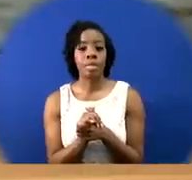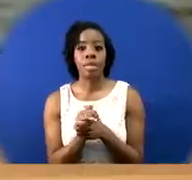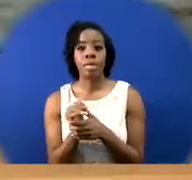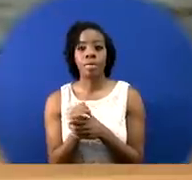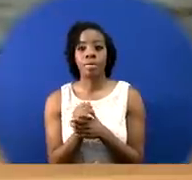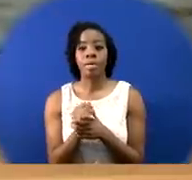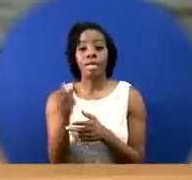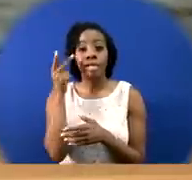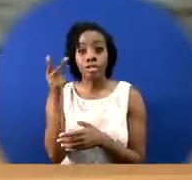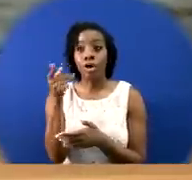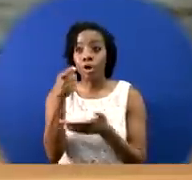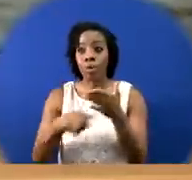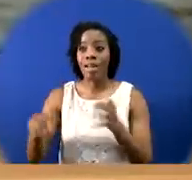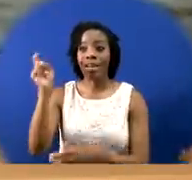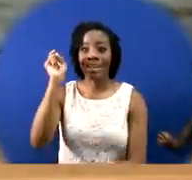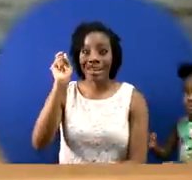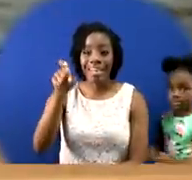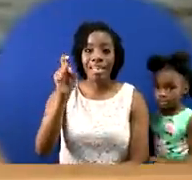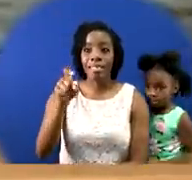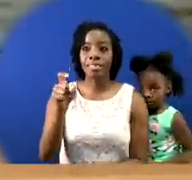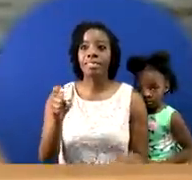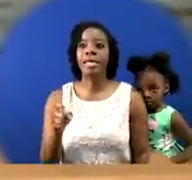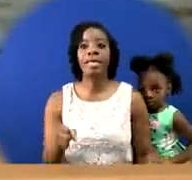and saw my need.